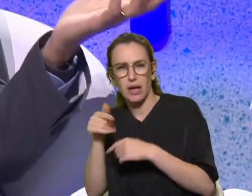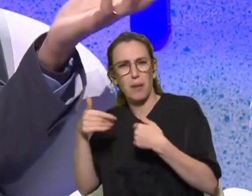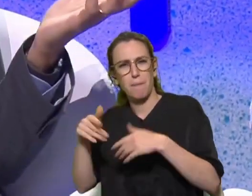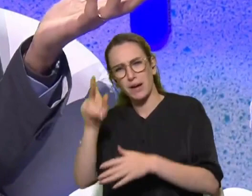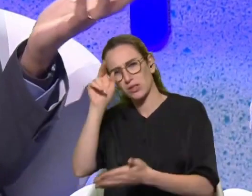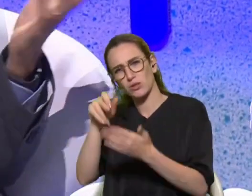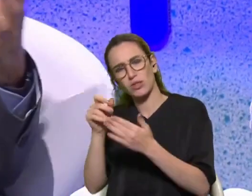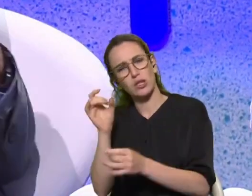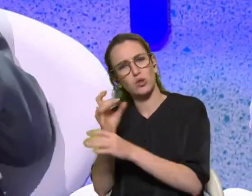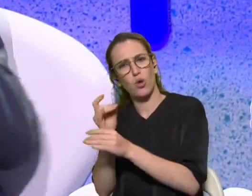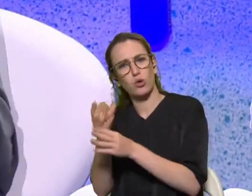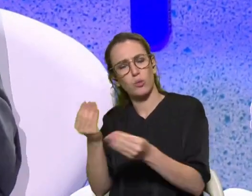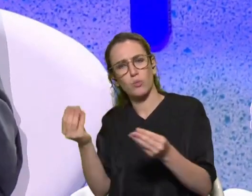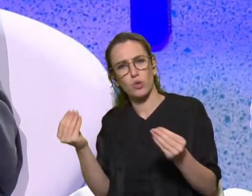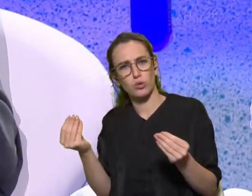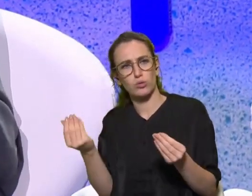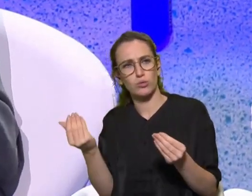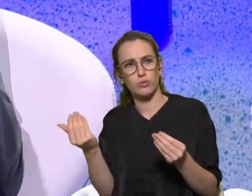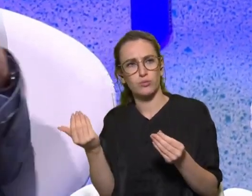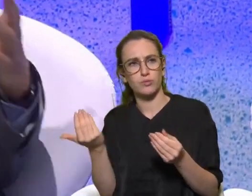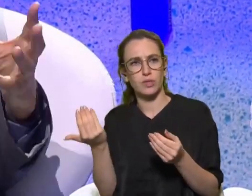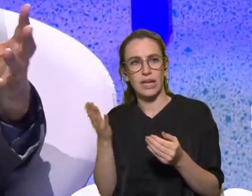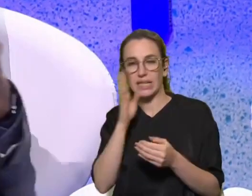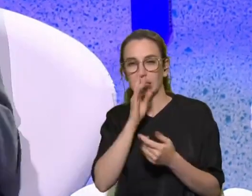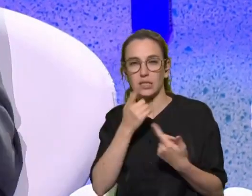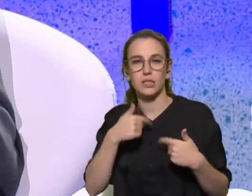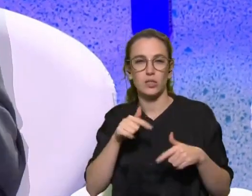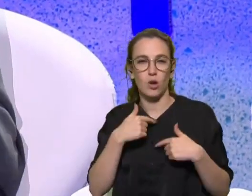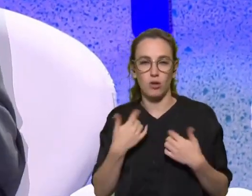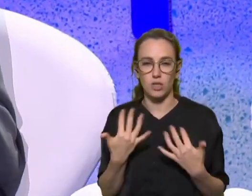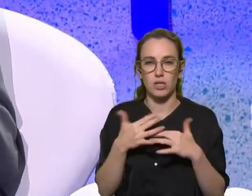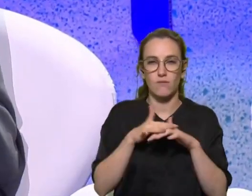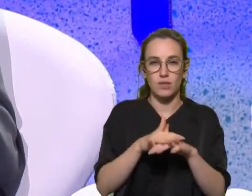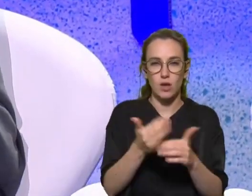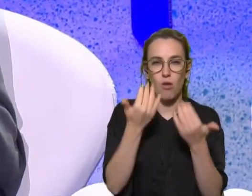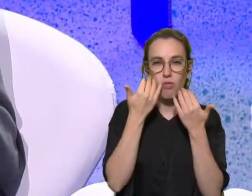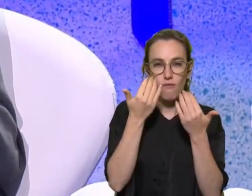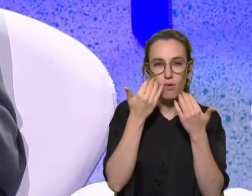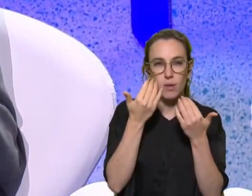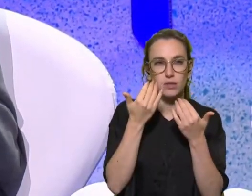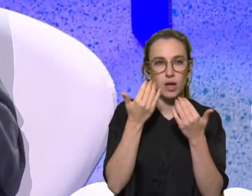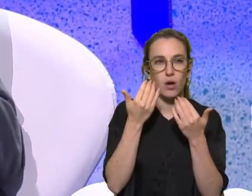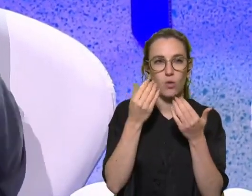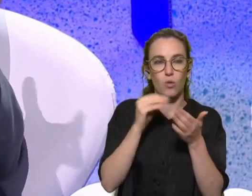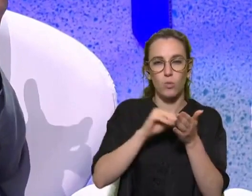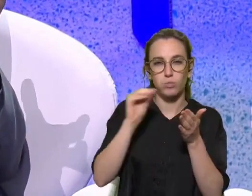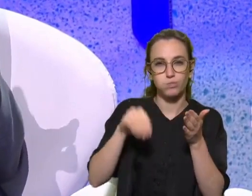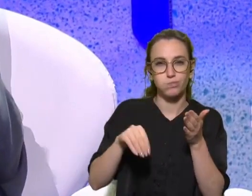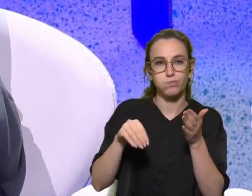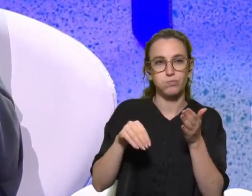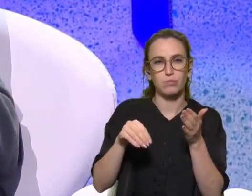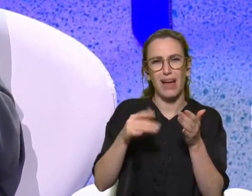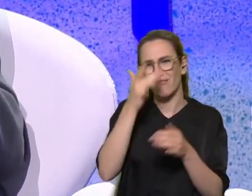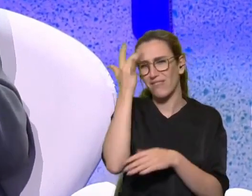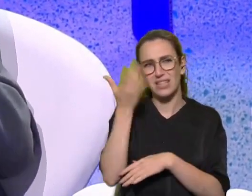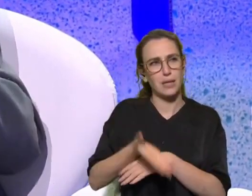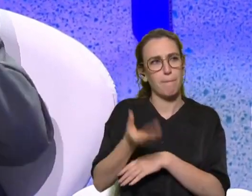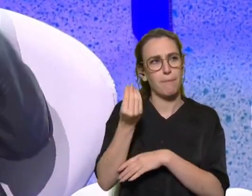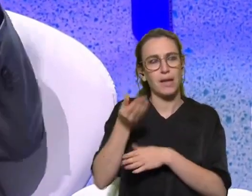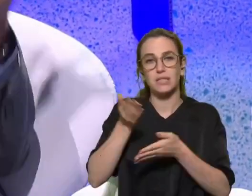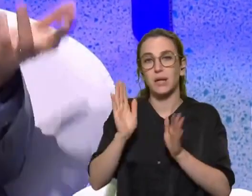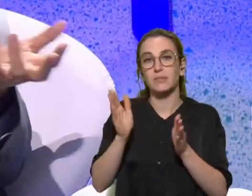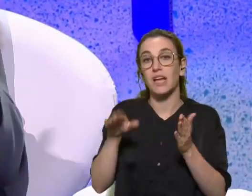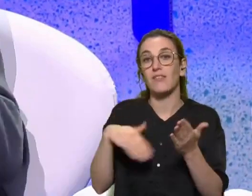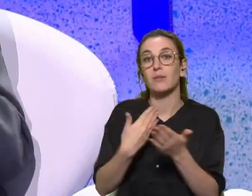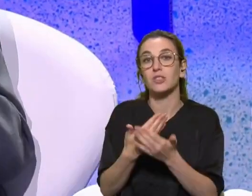summarized components. AI can do can do it. If we had a greater in data integration from public